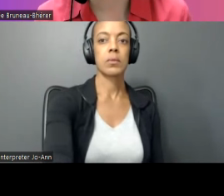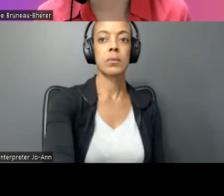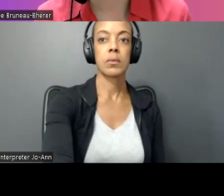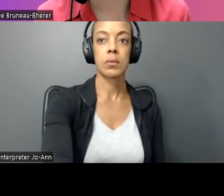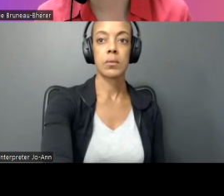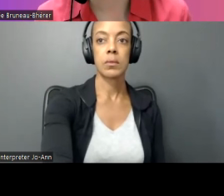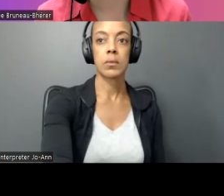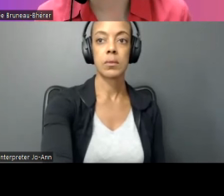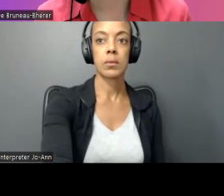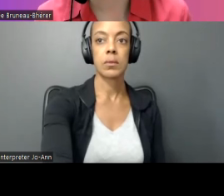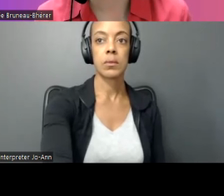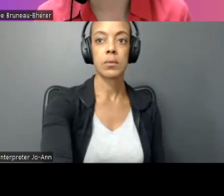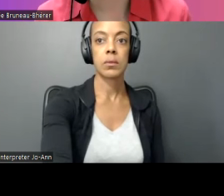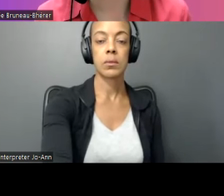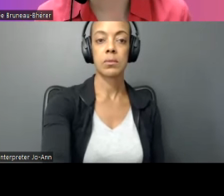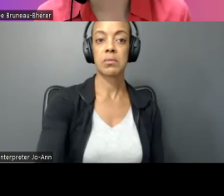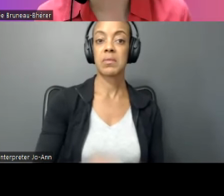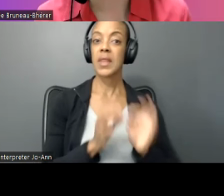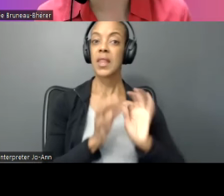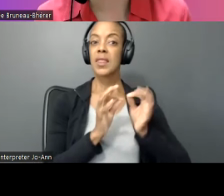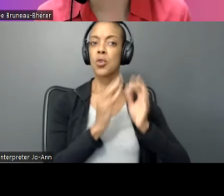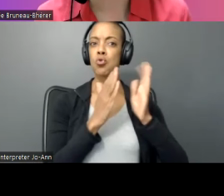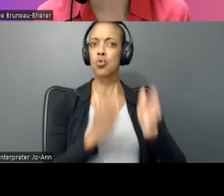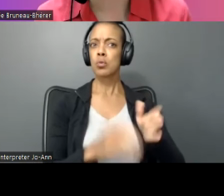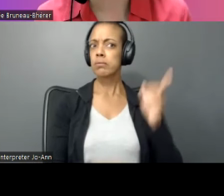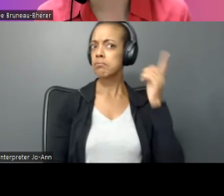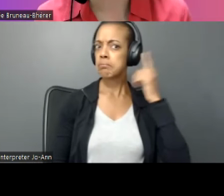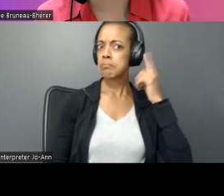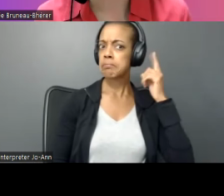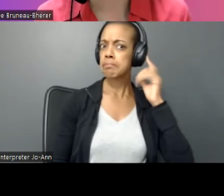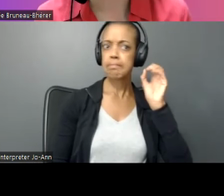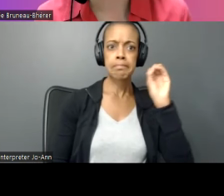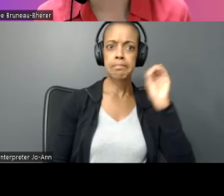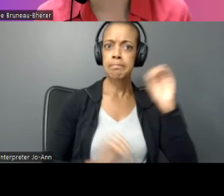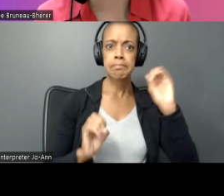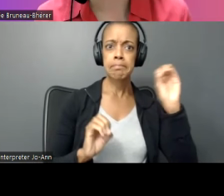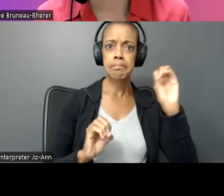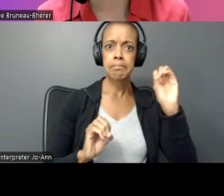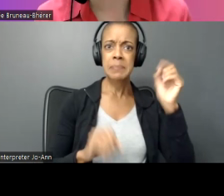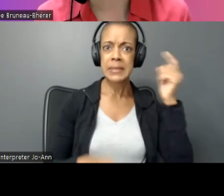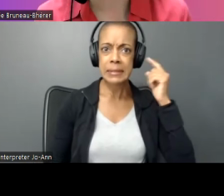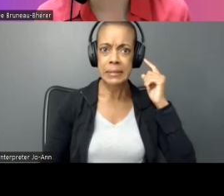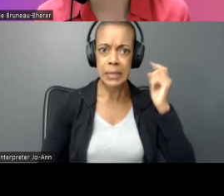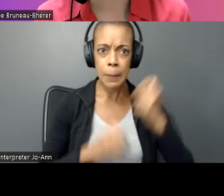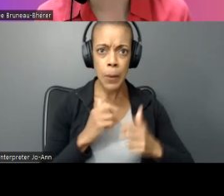The interpreter is not getting any sound? Is there a problem with the sound?